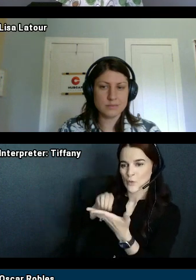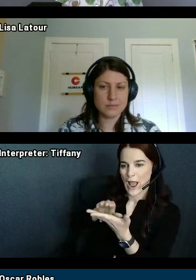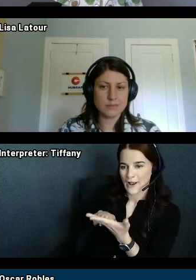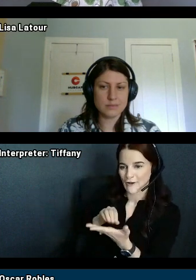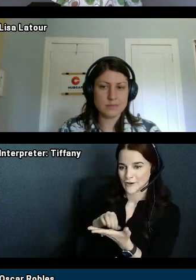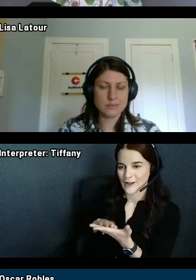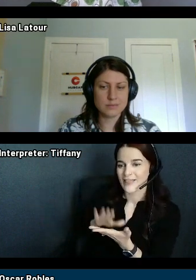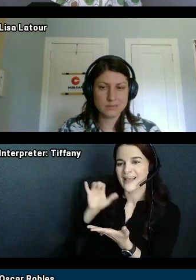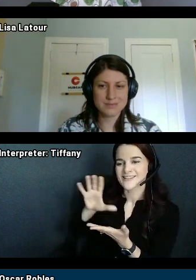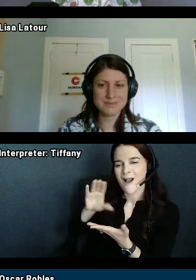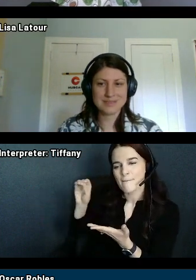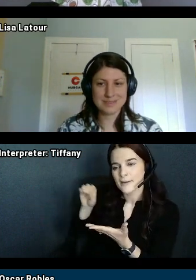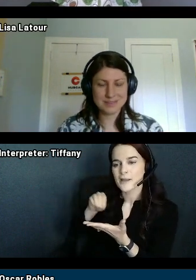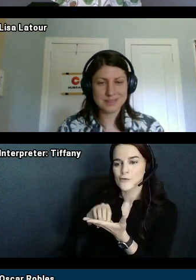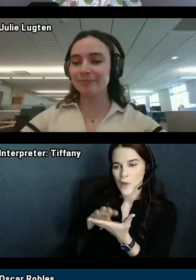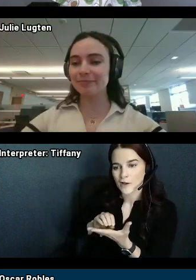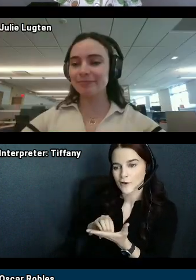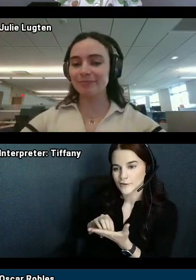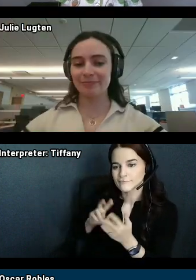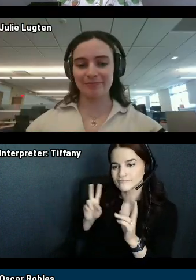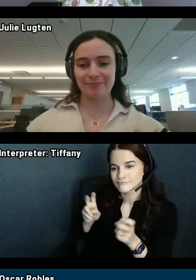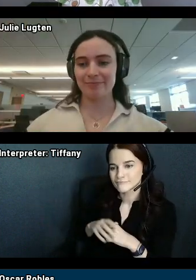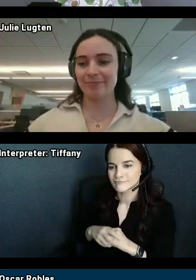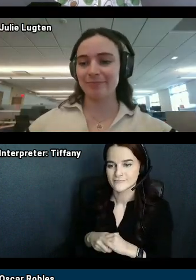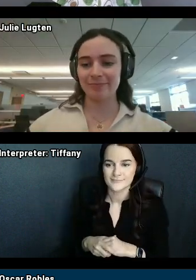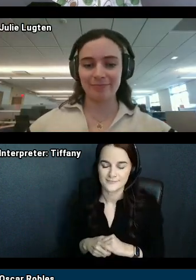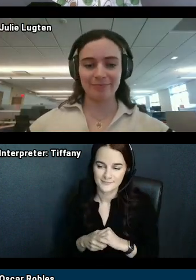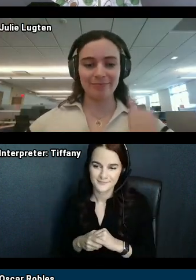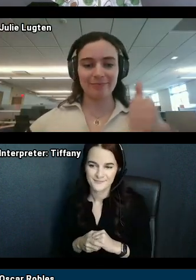be the company record. All